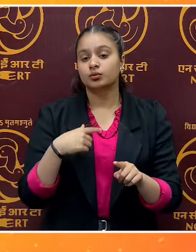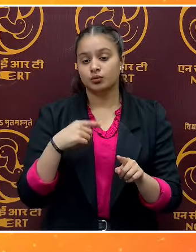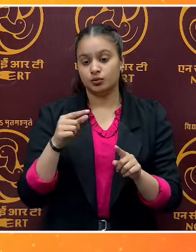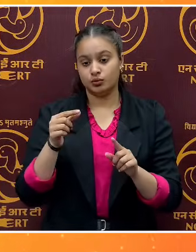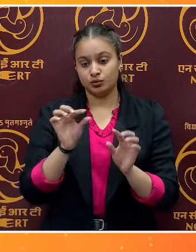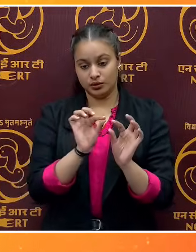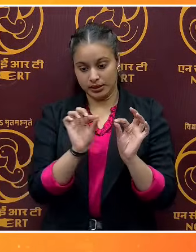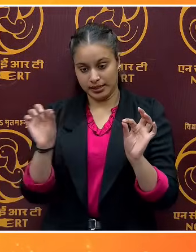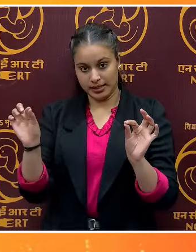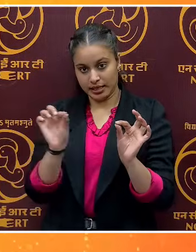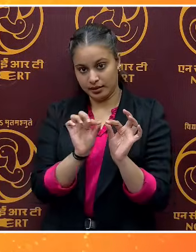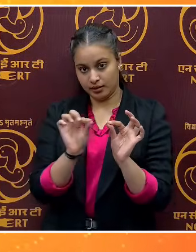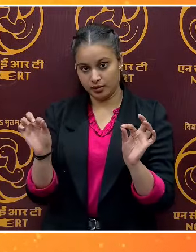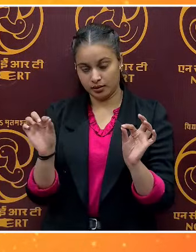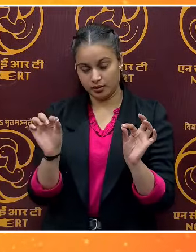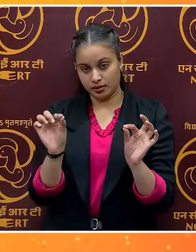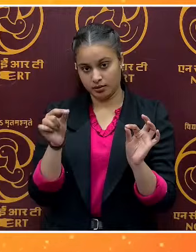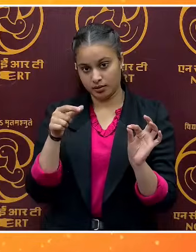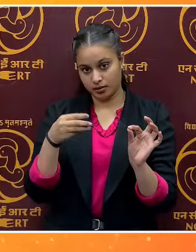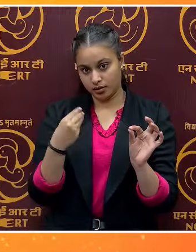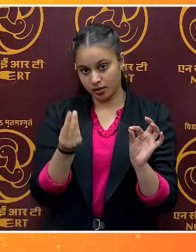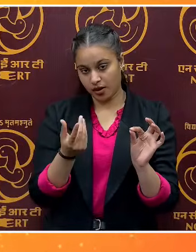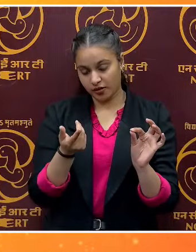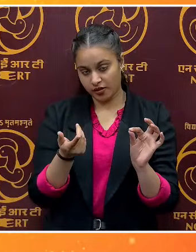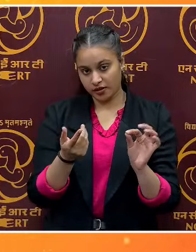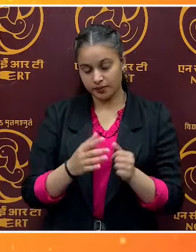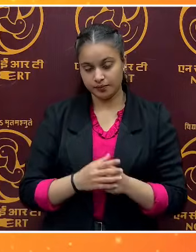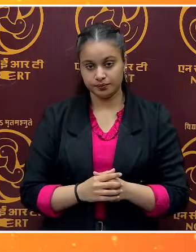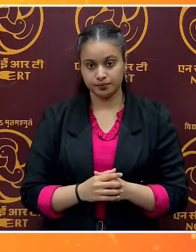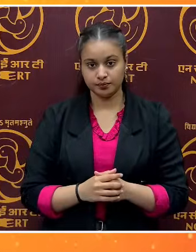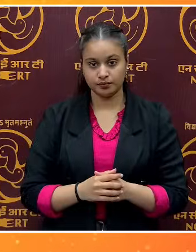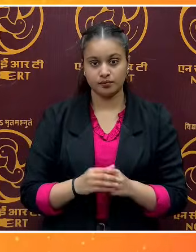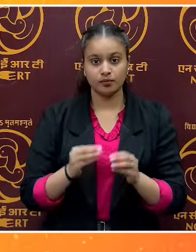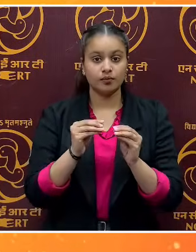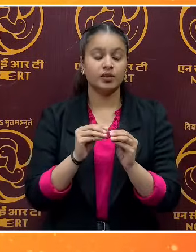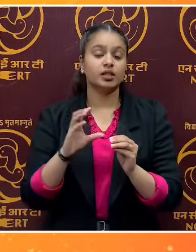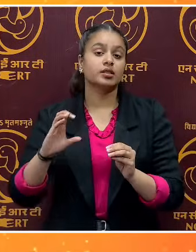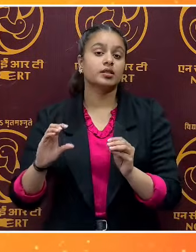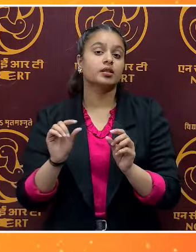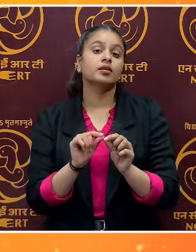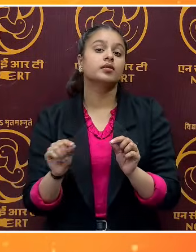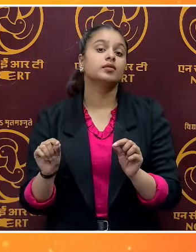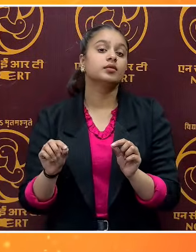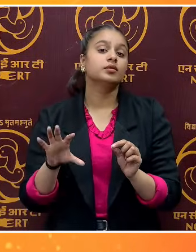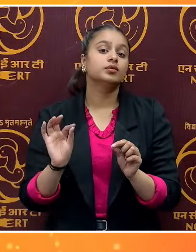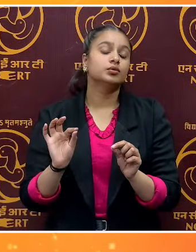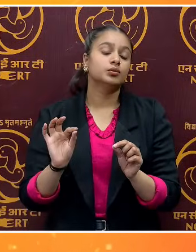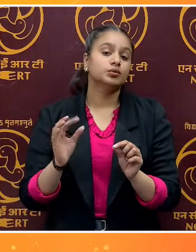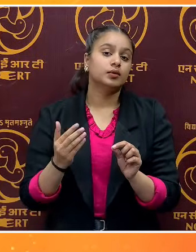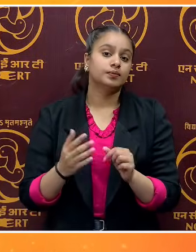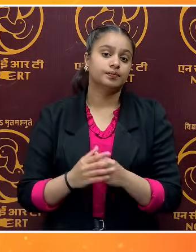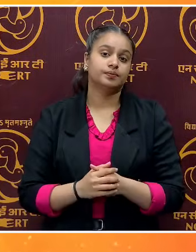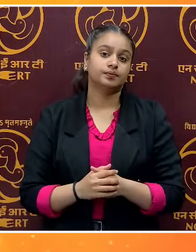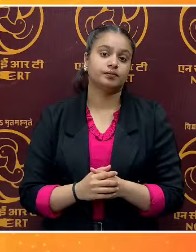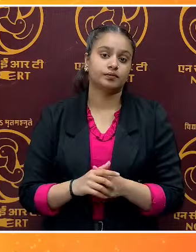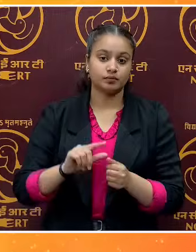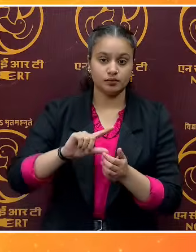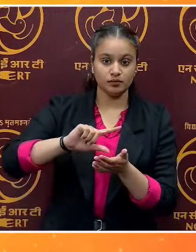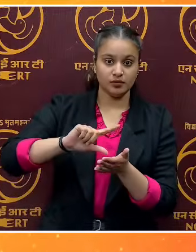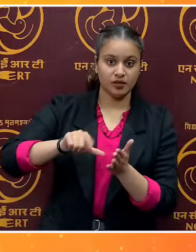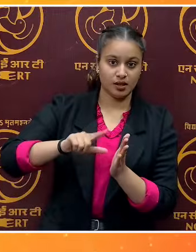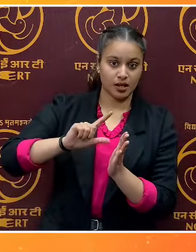length, you know how much is the length of BC? We can take with the help of